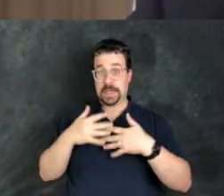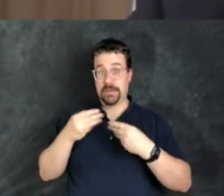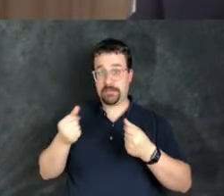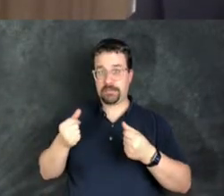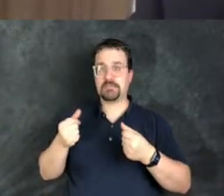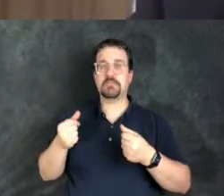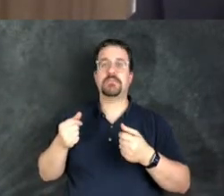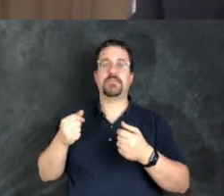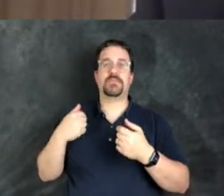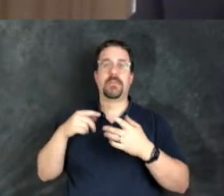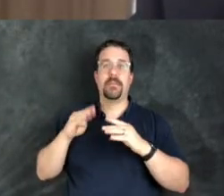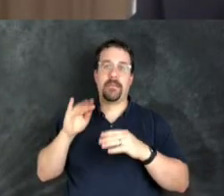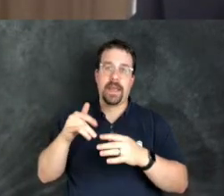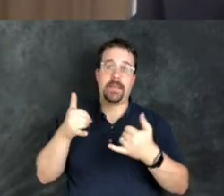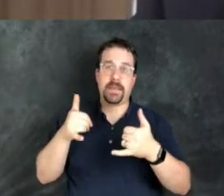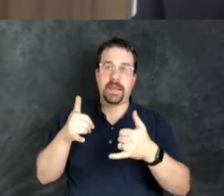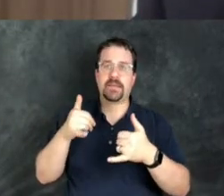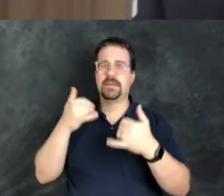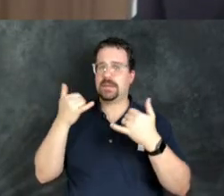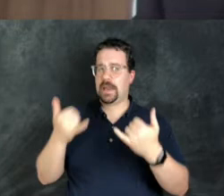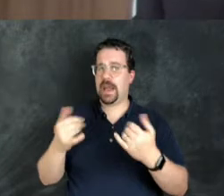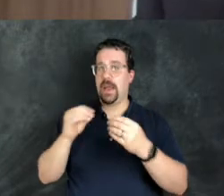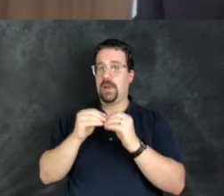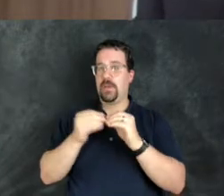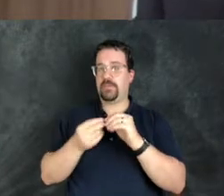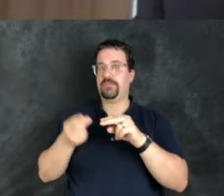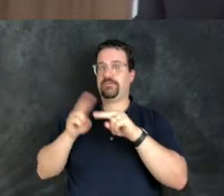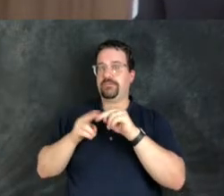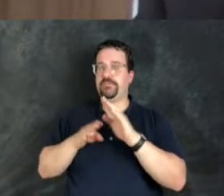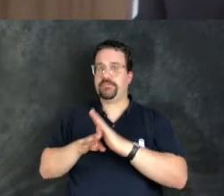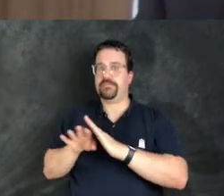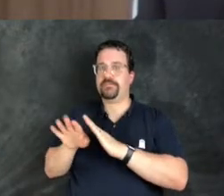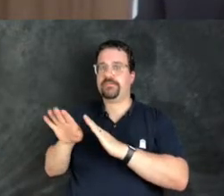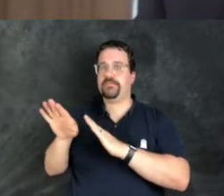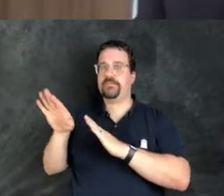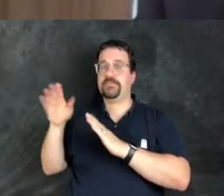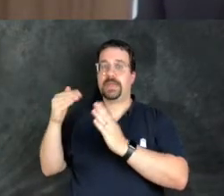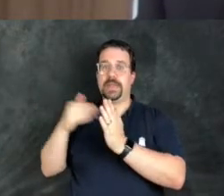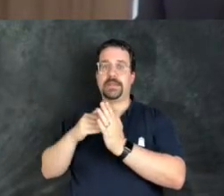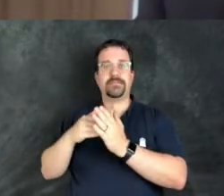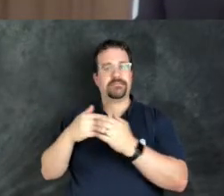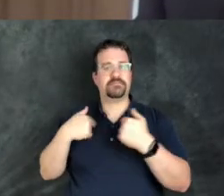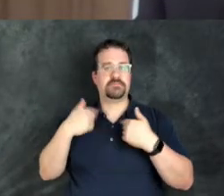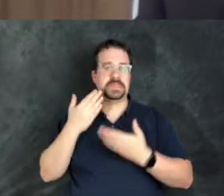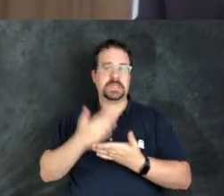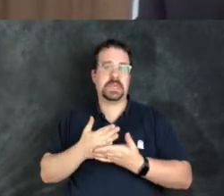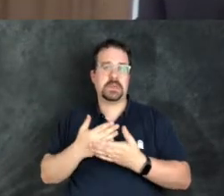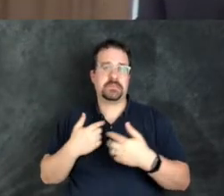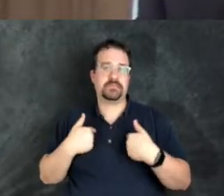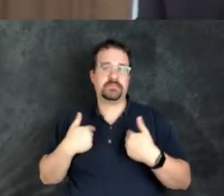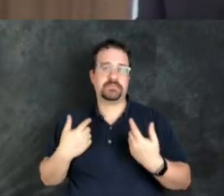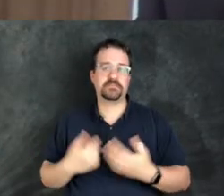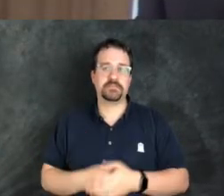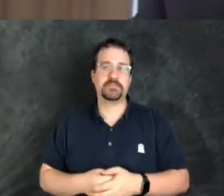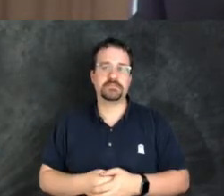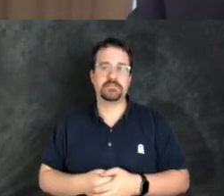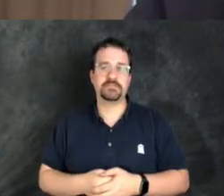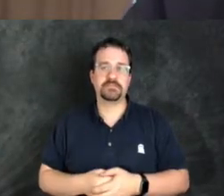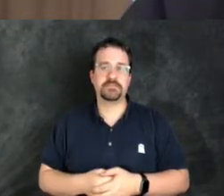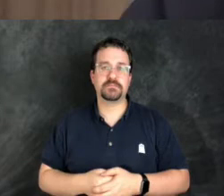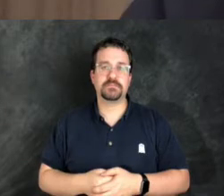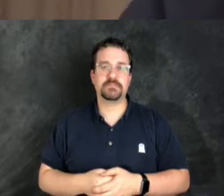passed, we went back to playing. But now, with the numbers increasing again, I have stopped.